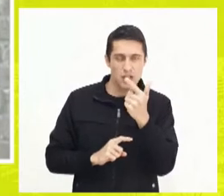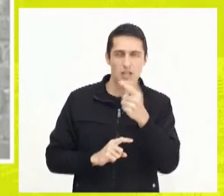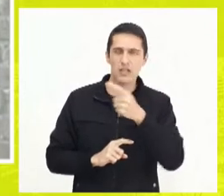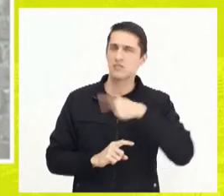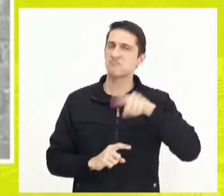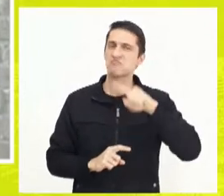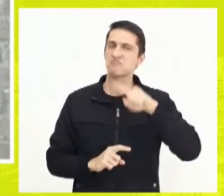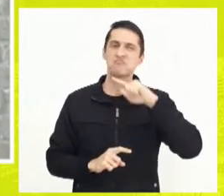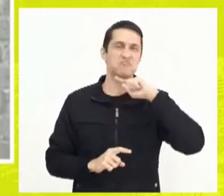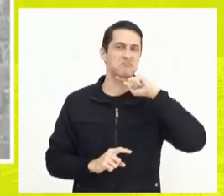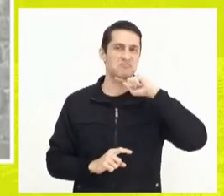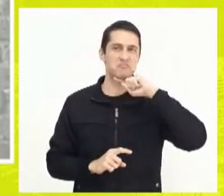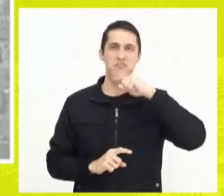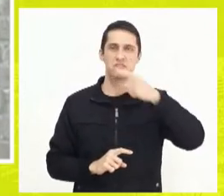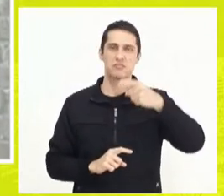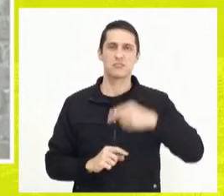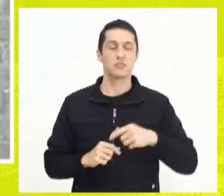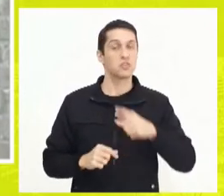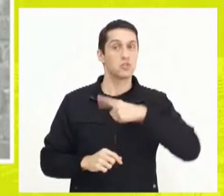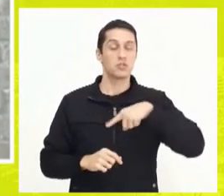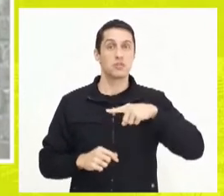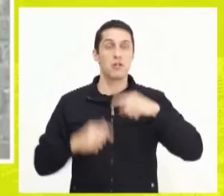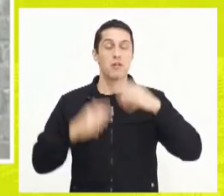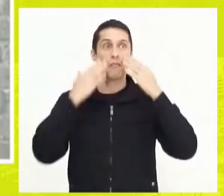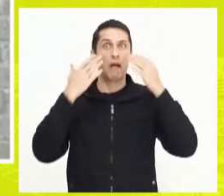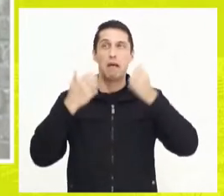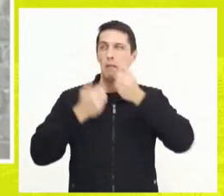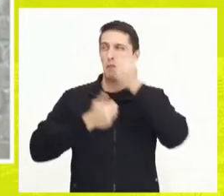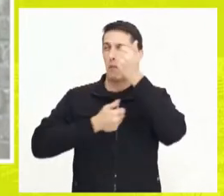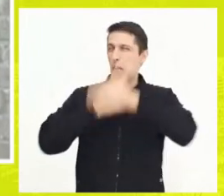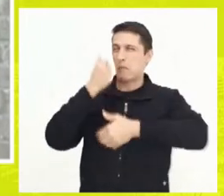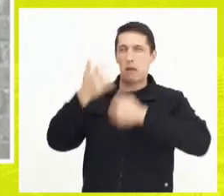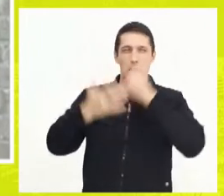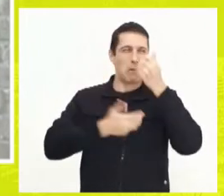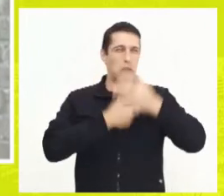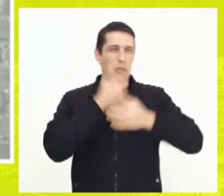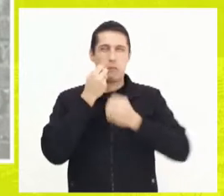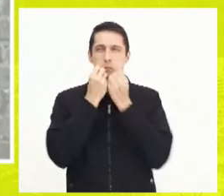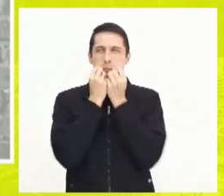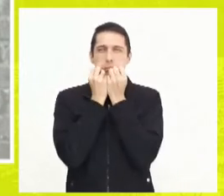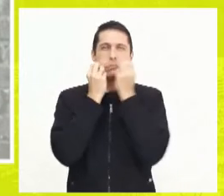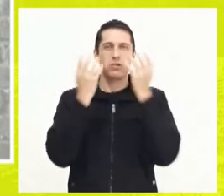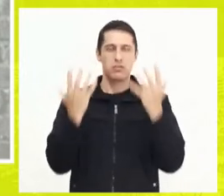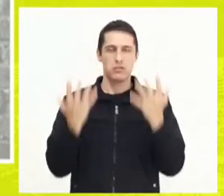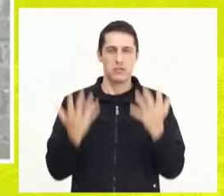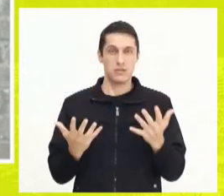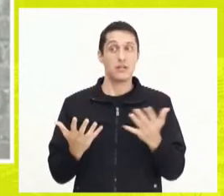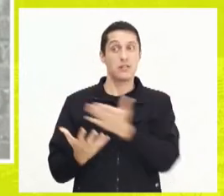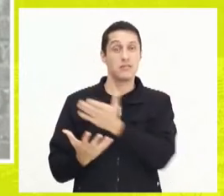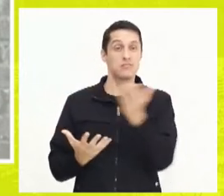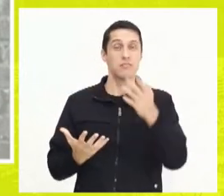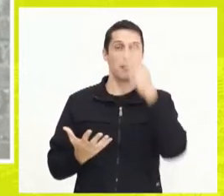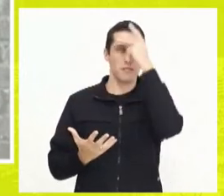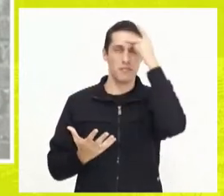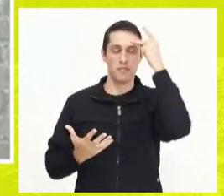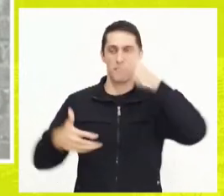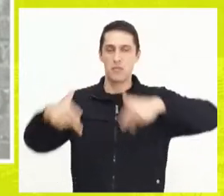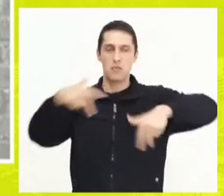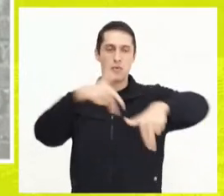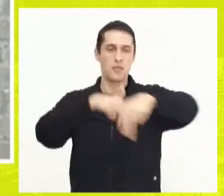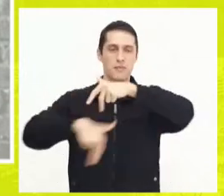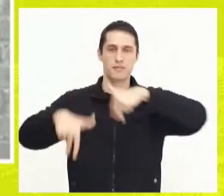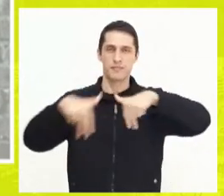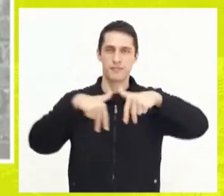way we we we can uh overcome a lot of our difficulties during the day and